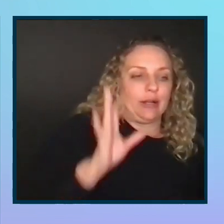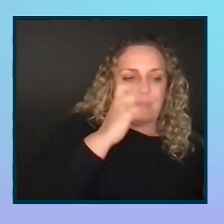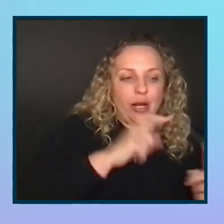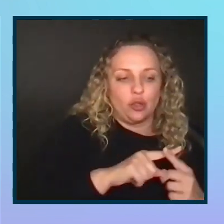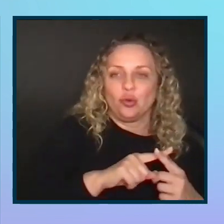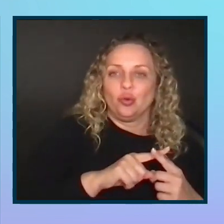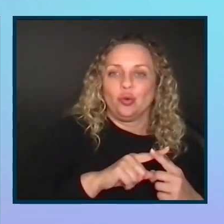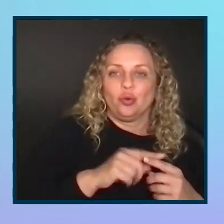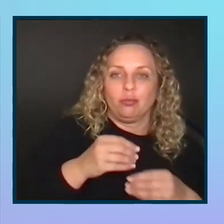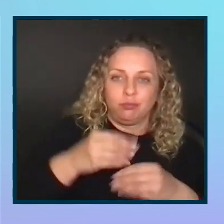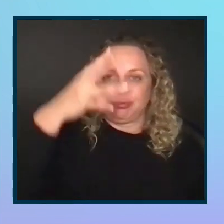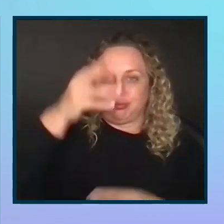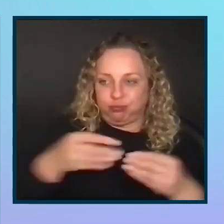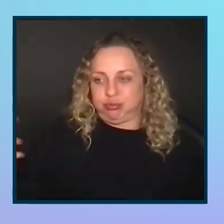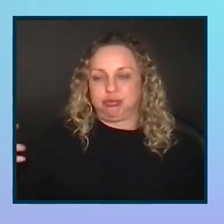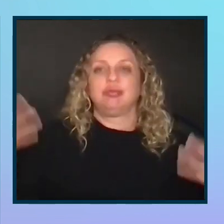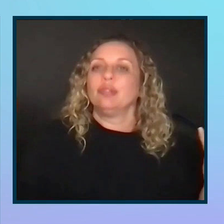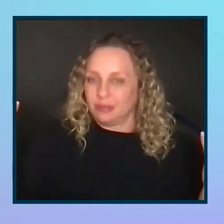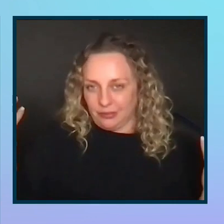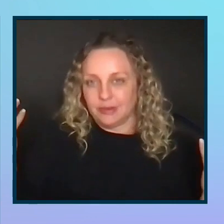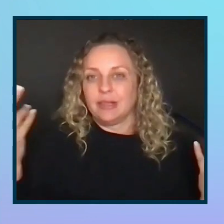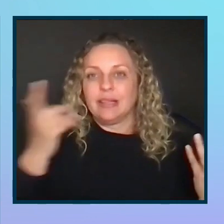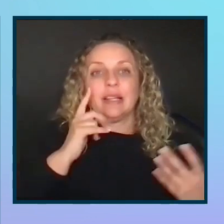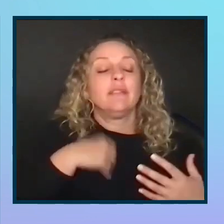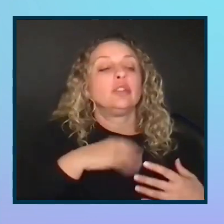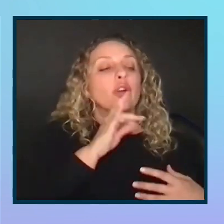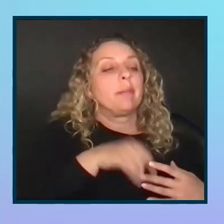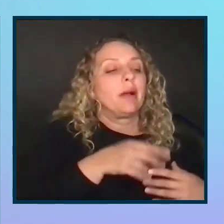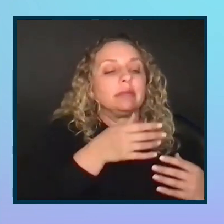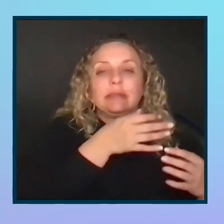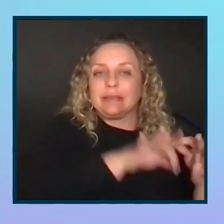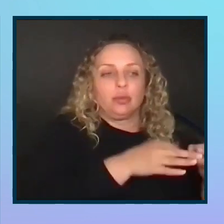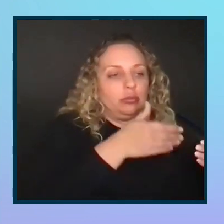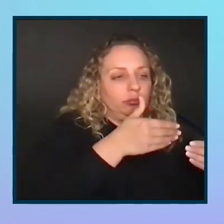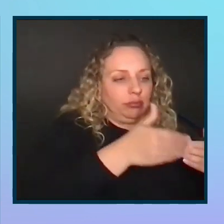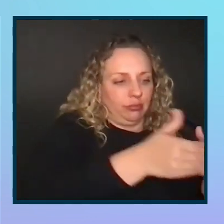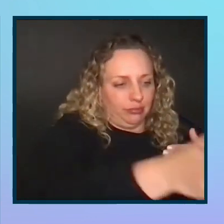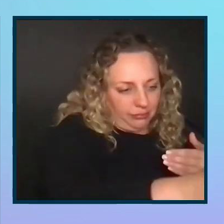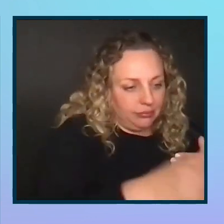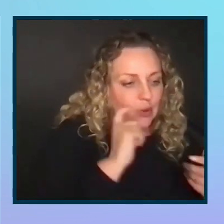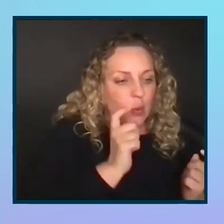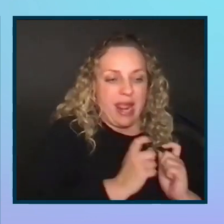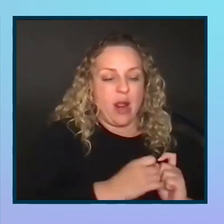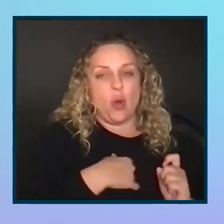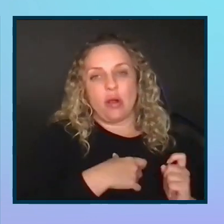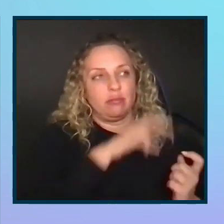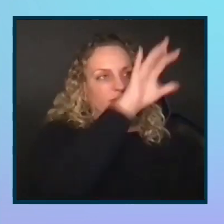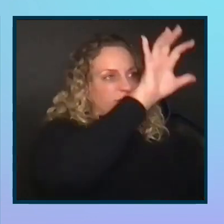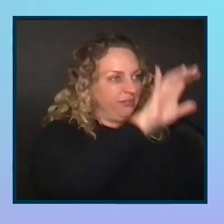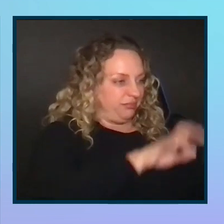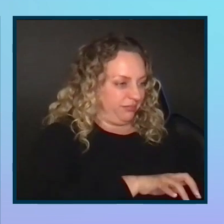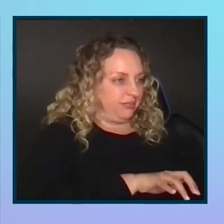if we're talking in a linear sense, I think if you're on that review page and users want to edit, if you have the technical capabilities to allow users to